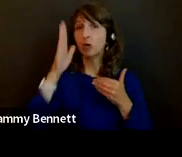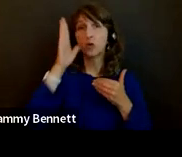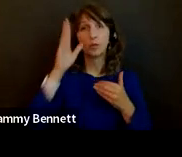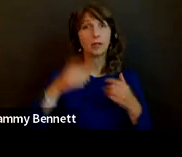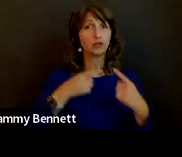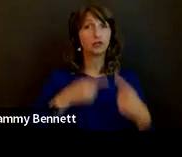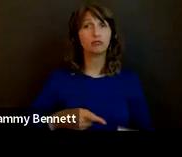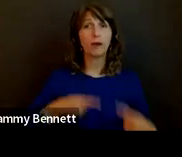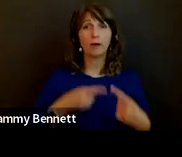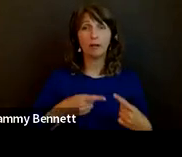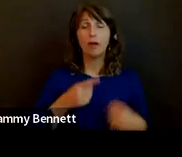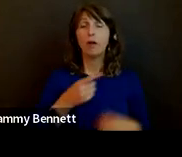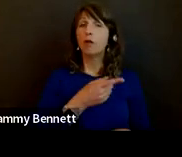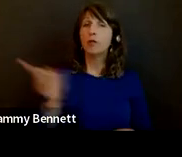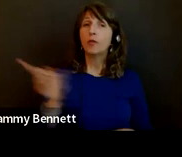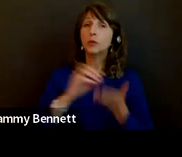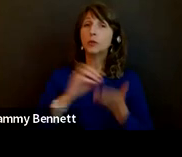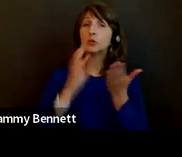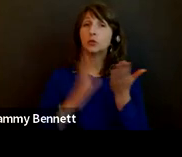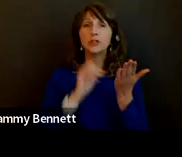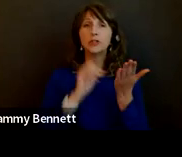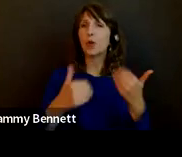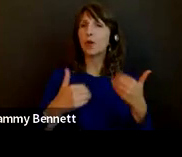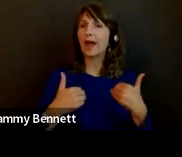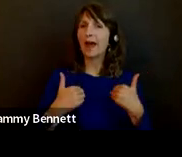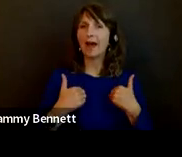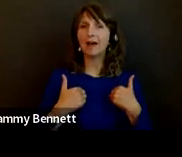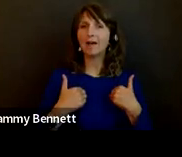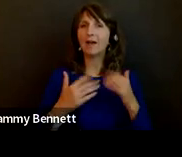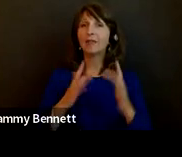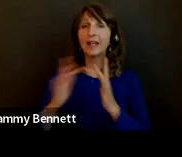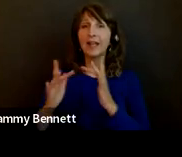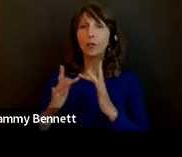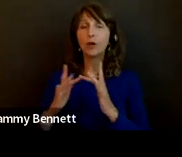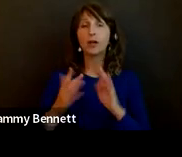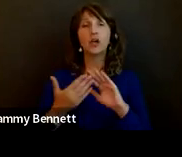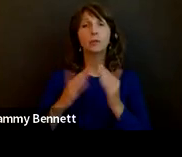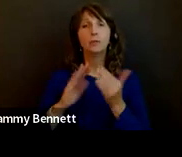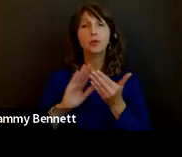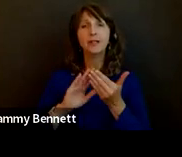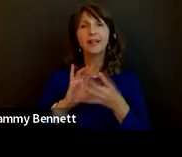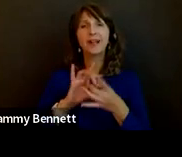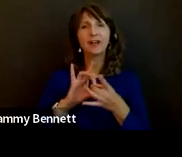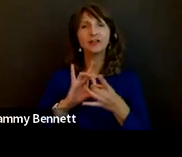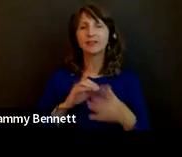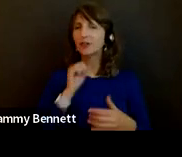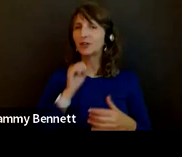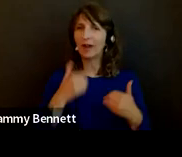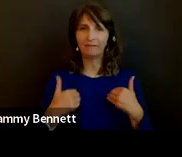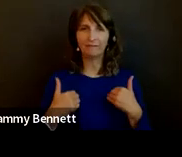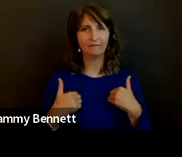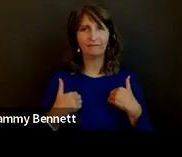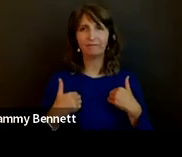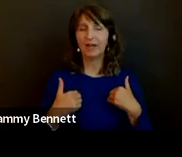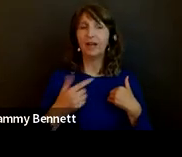students don't have the supportive networks or the community connections that a lot of children need or have access to. They don't have as much access to